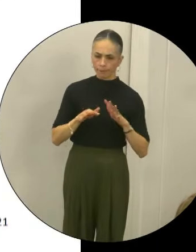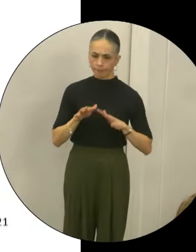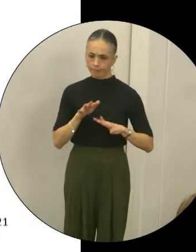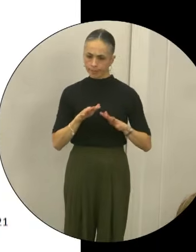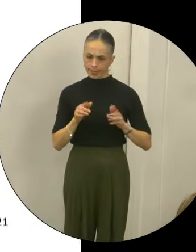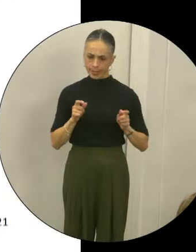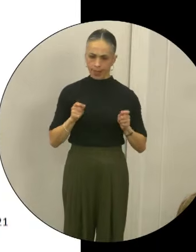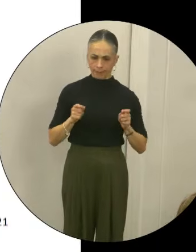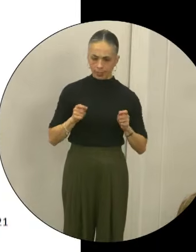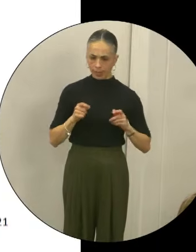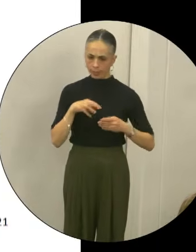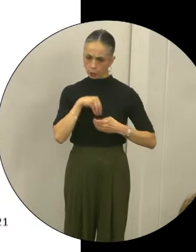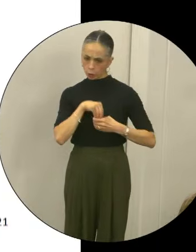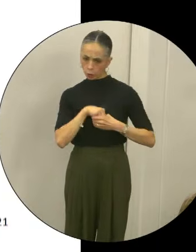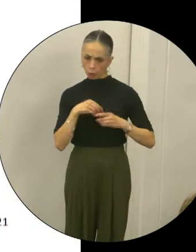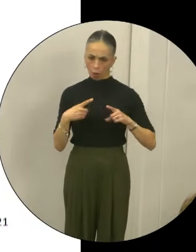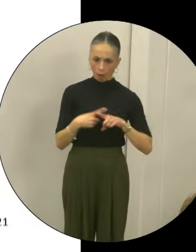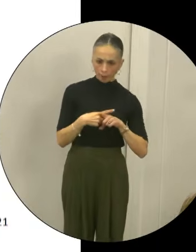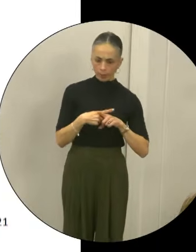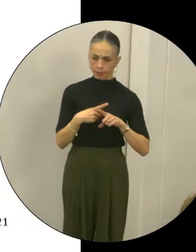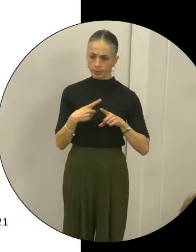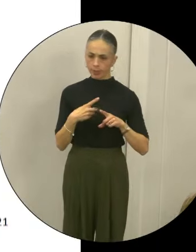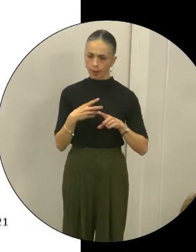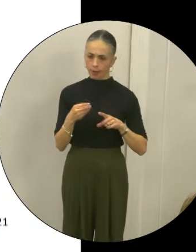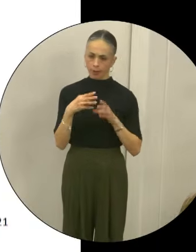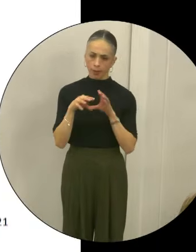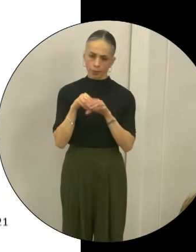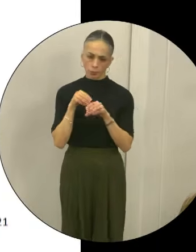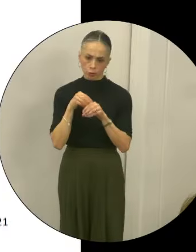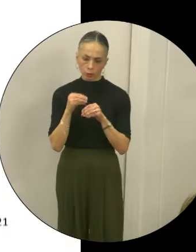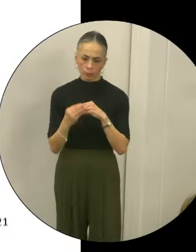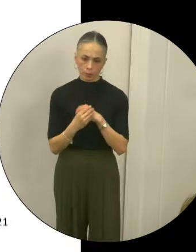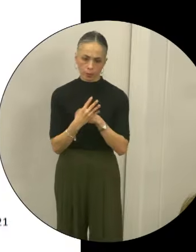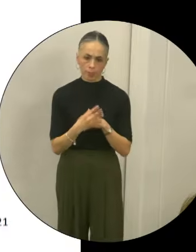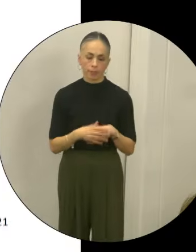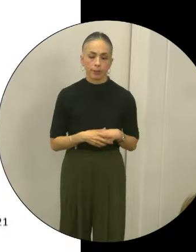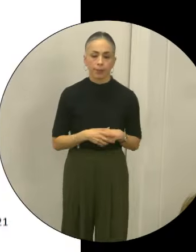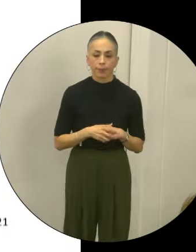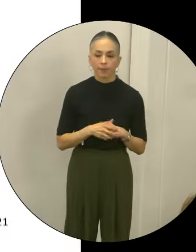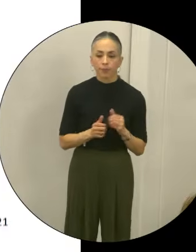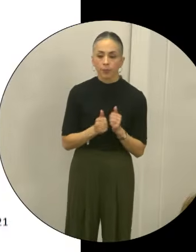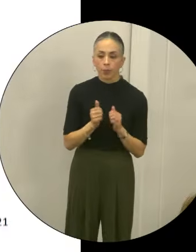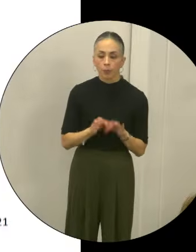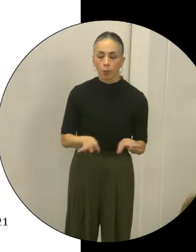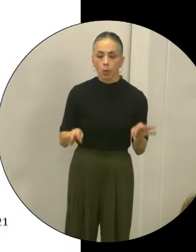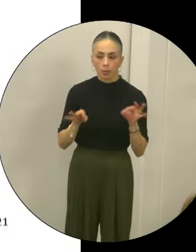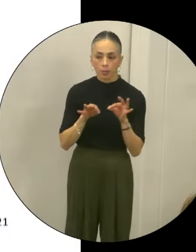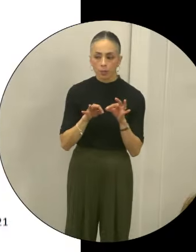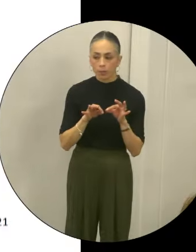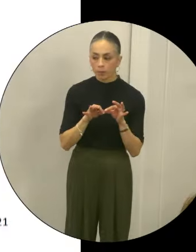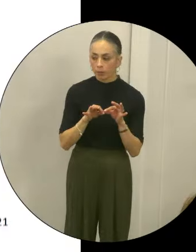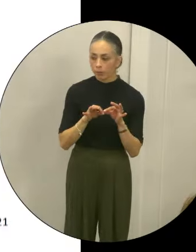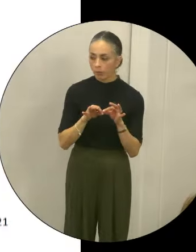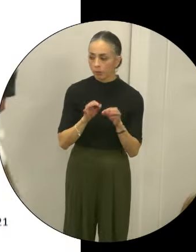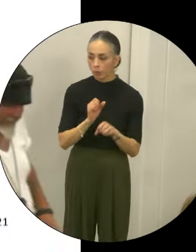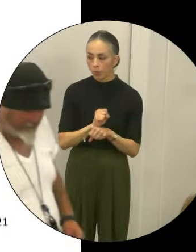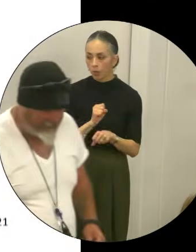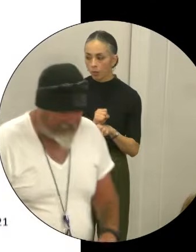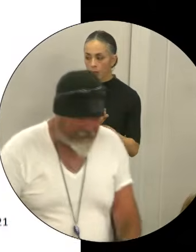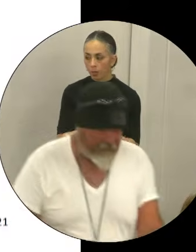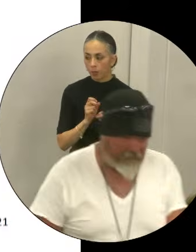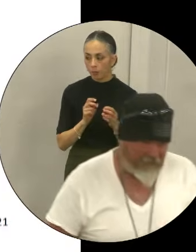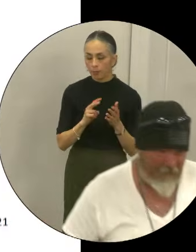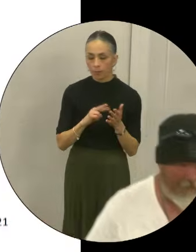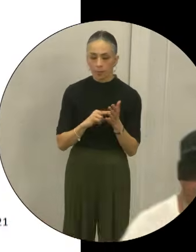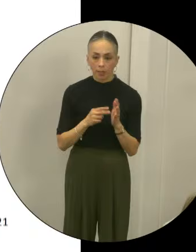external influences. Most importantly, we center our work on meaningful relationships. A student